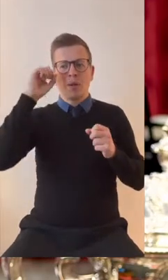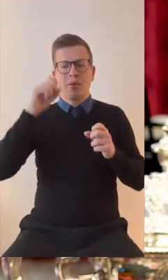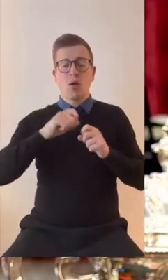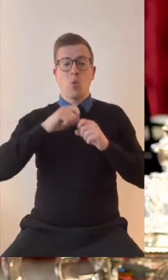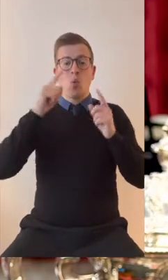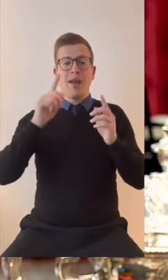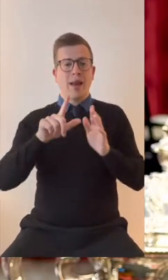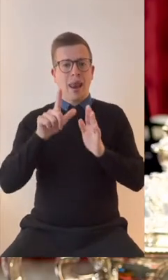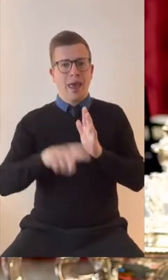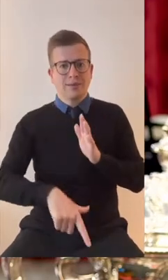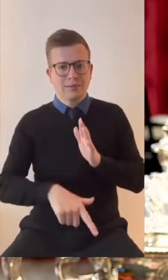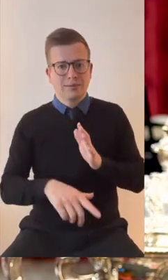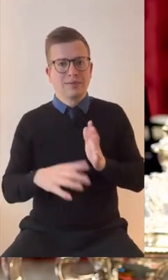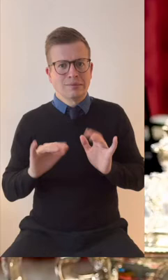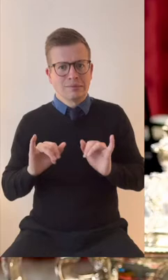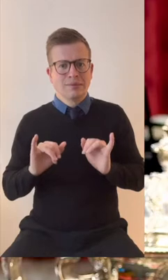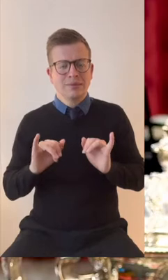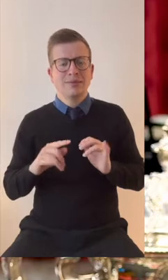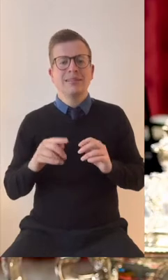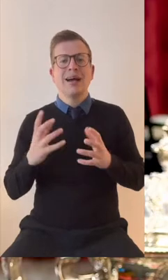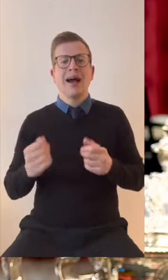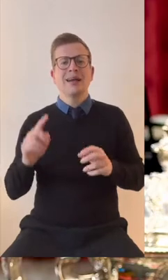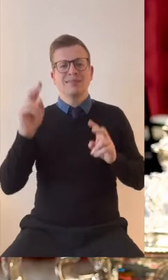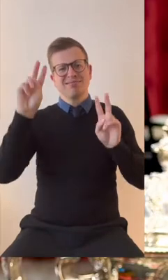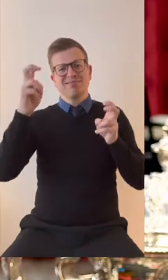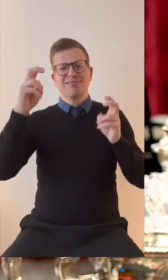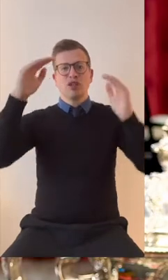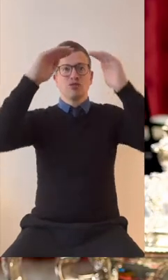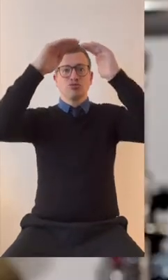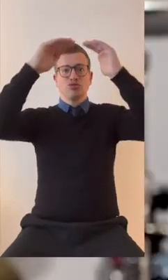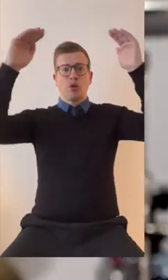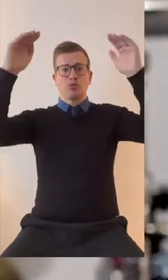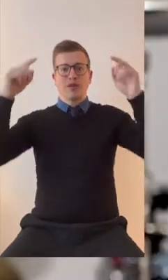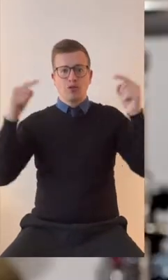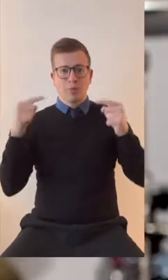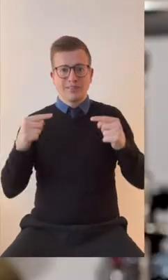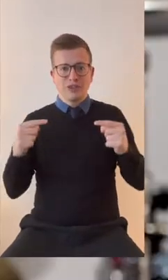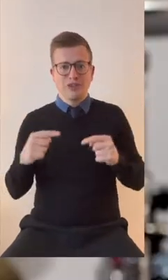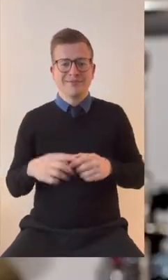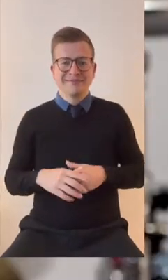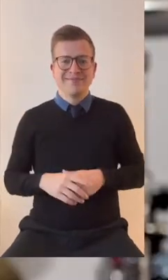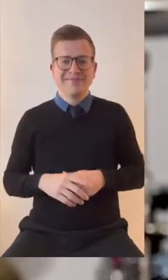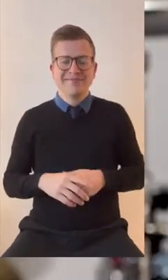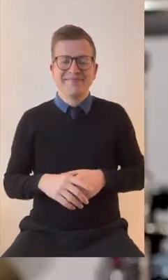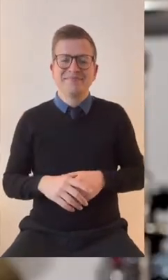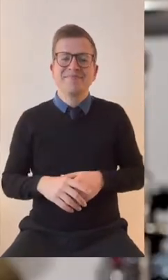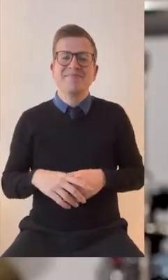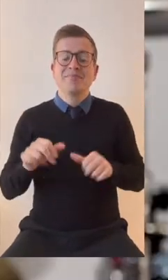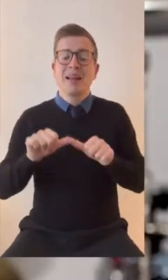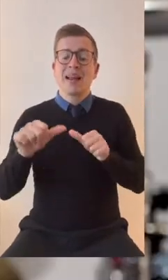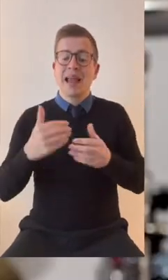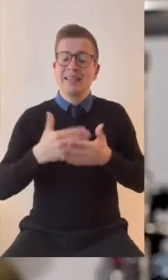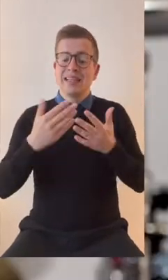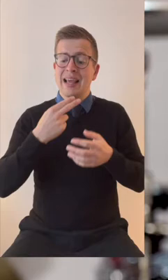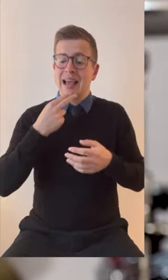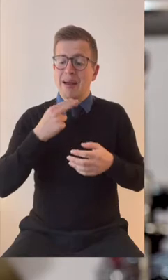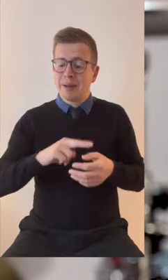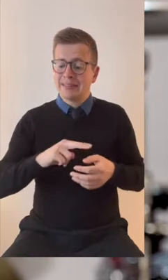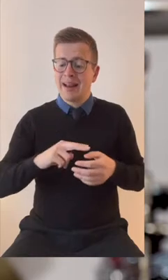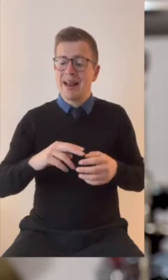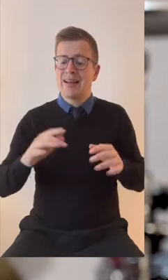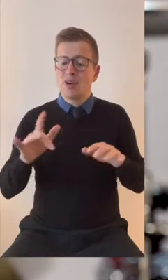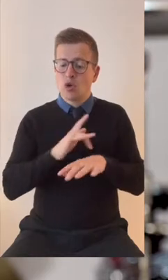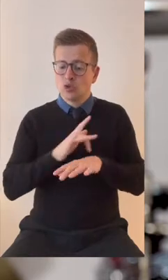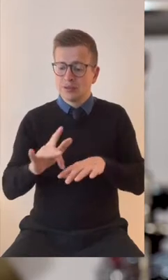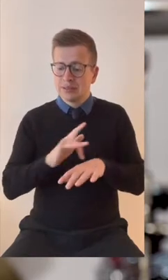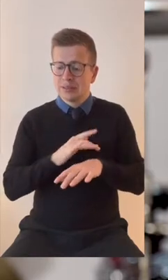long and had a bit of a top shelf competition, as we used to call it. And then the next day we had a matinee concert,